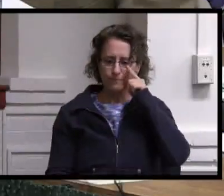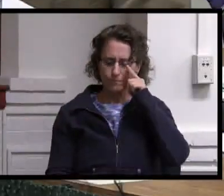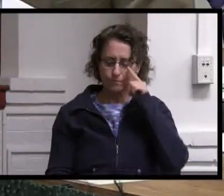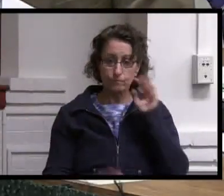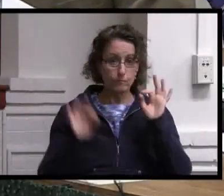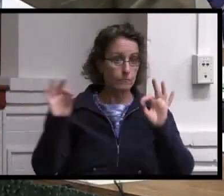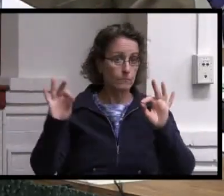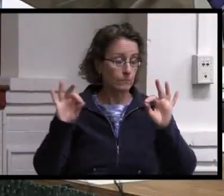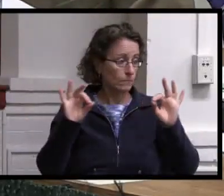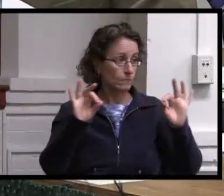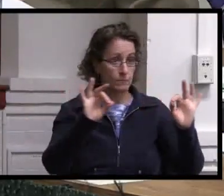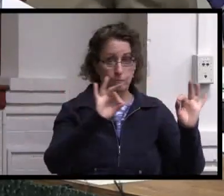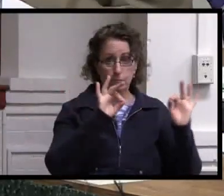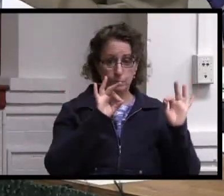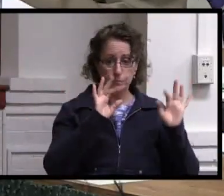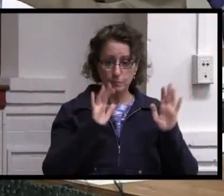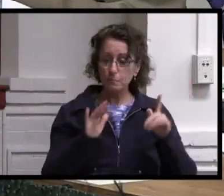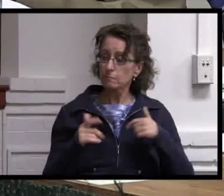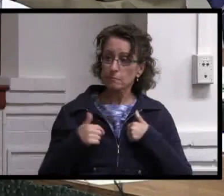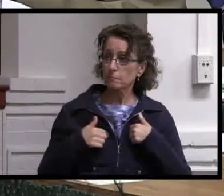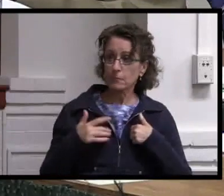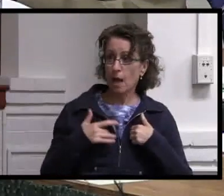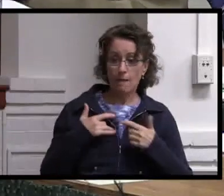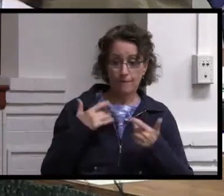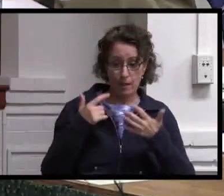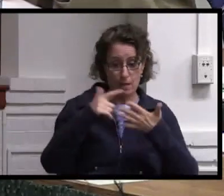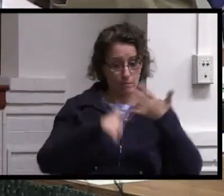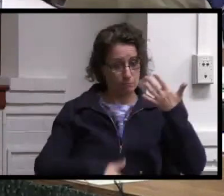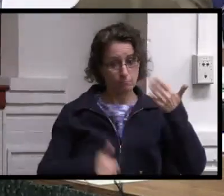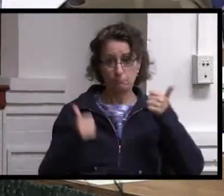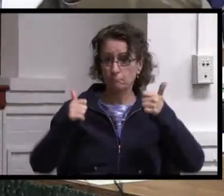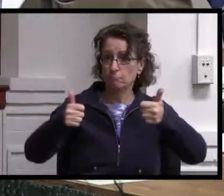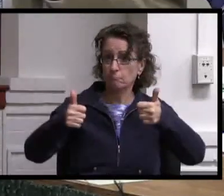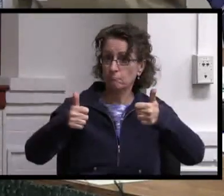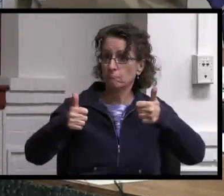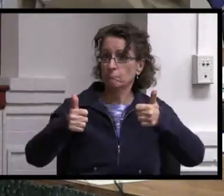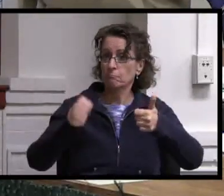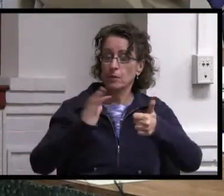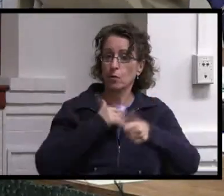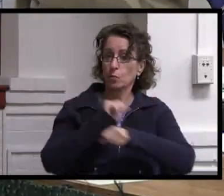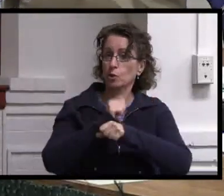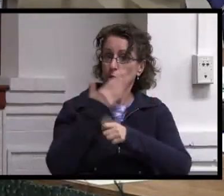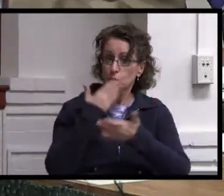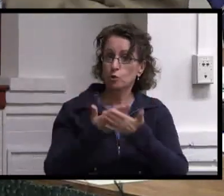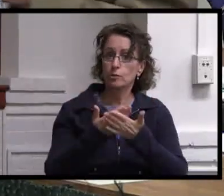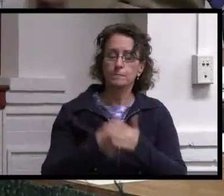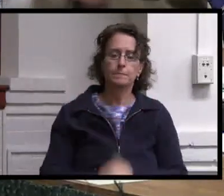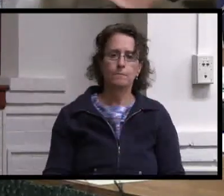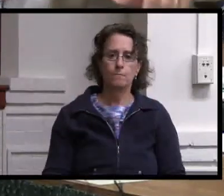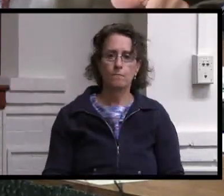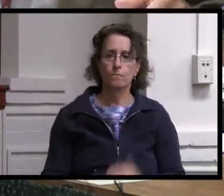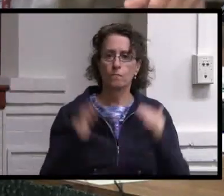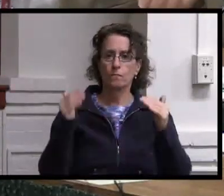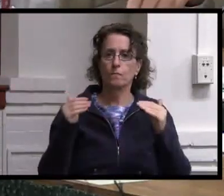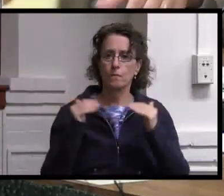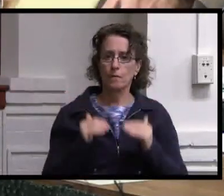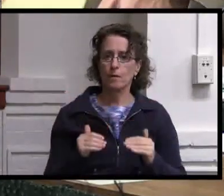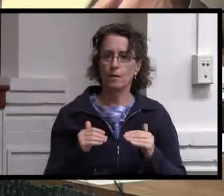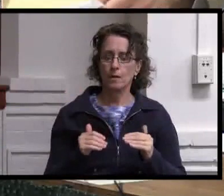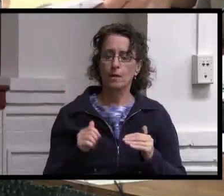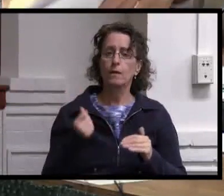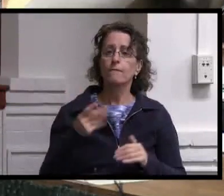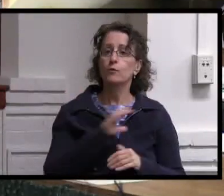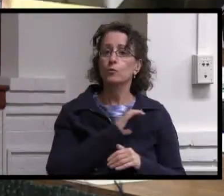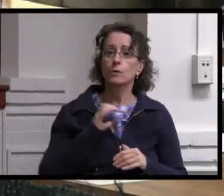feel okay? Yeah. No, I think we're doing fine. You look at this. We're not doing. Okay. Next up, we have a few